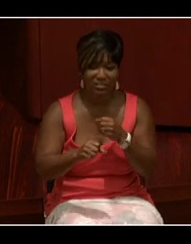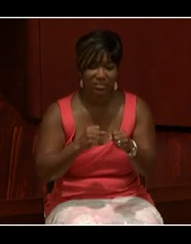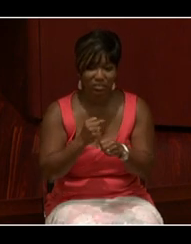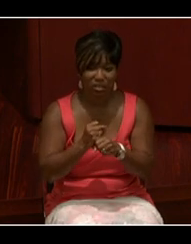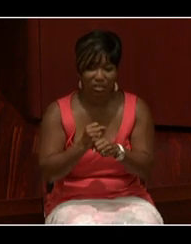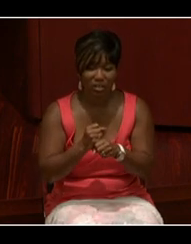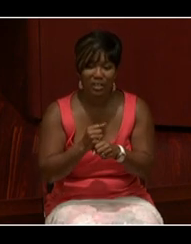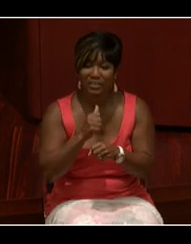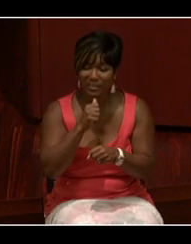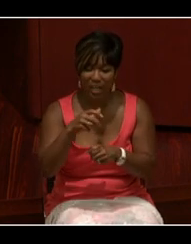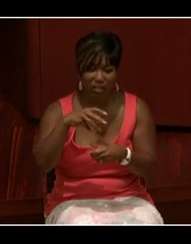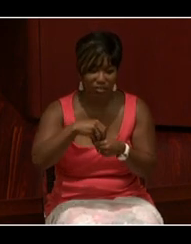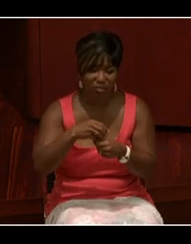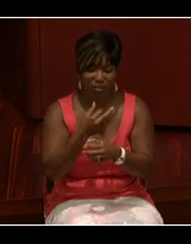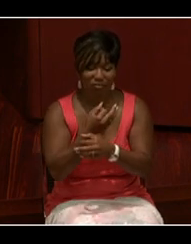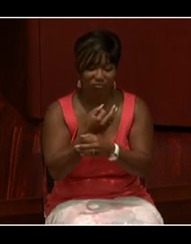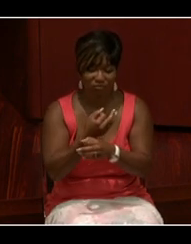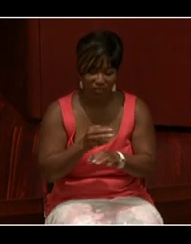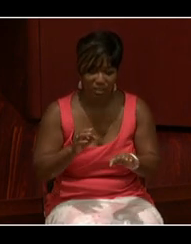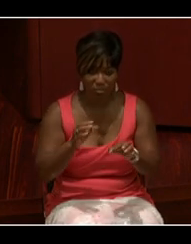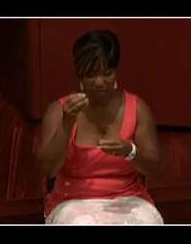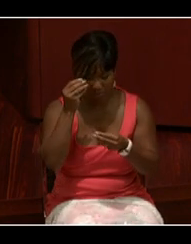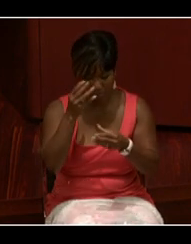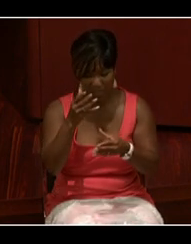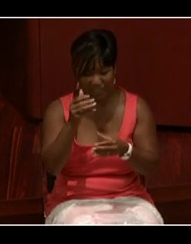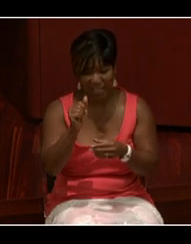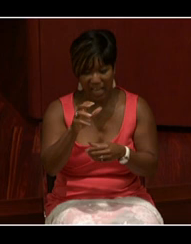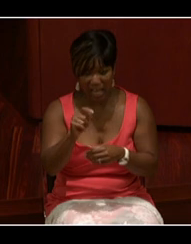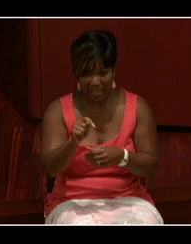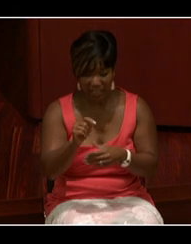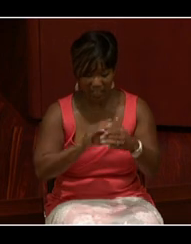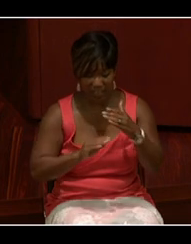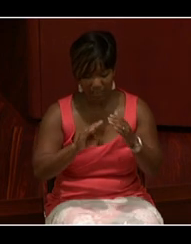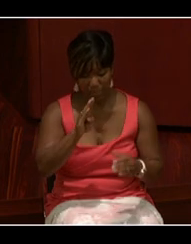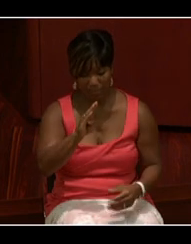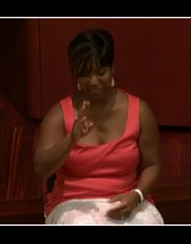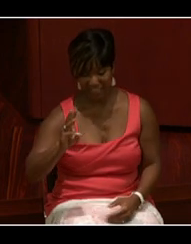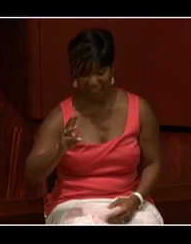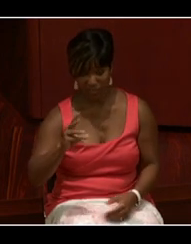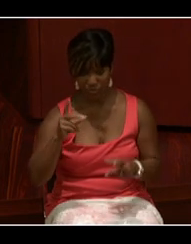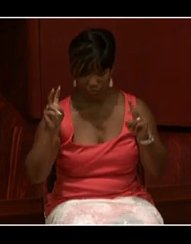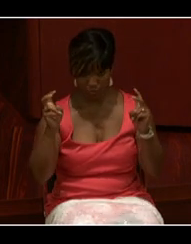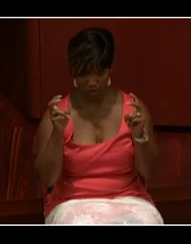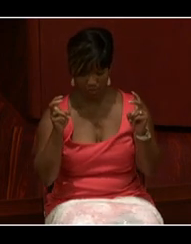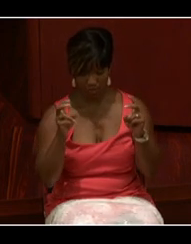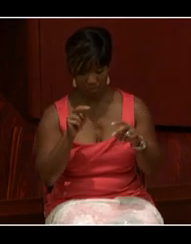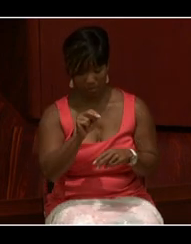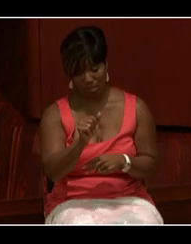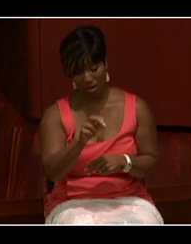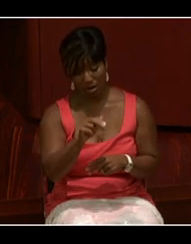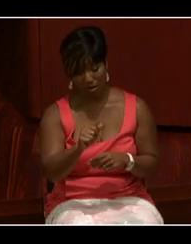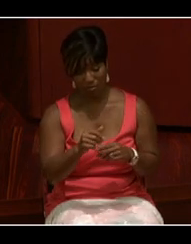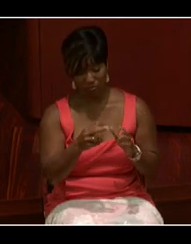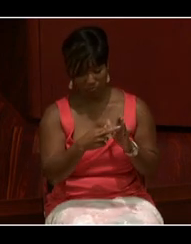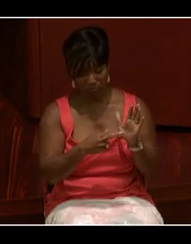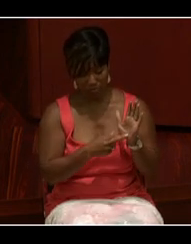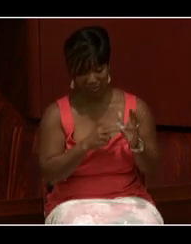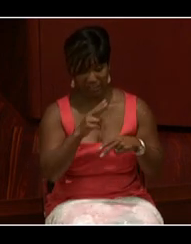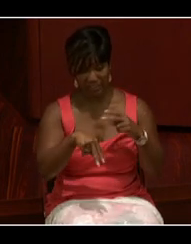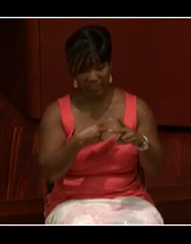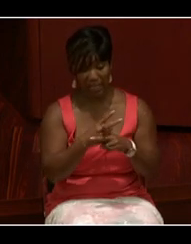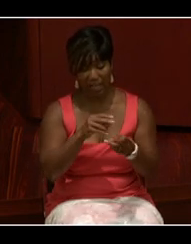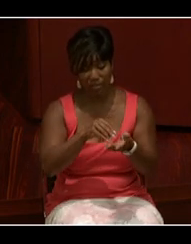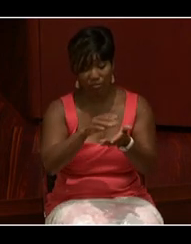Information Act under subsection B6. To quote from National Archives guidelines, this type of record